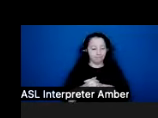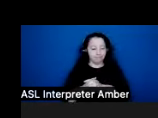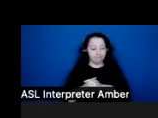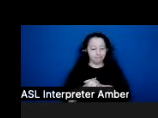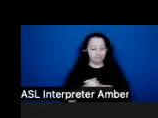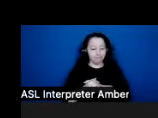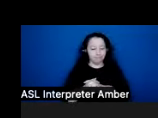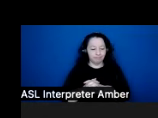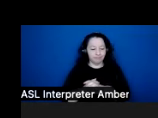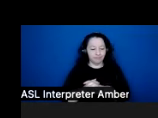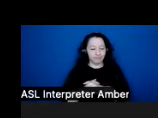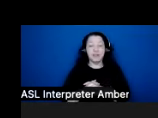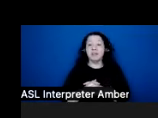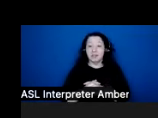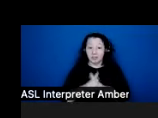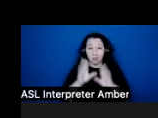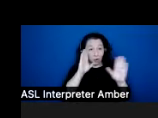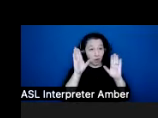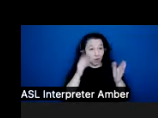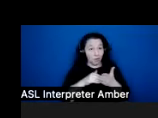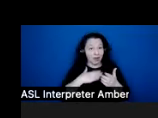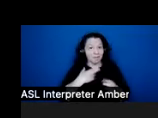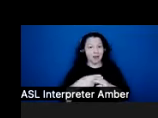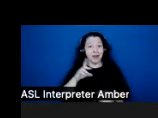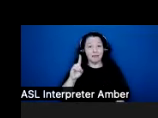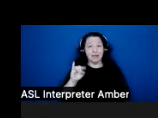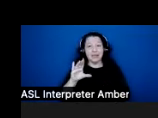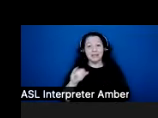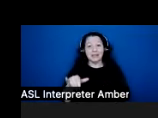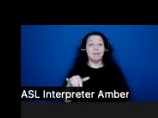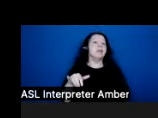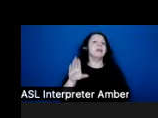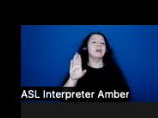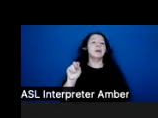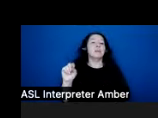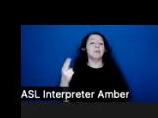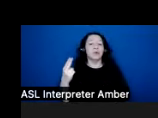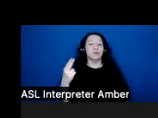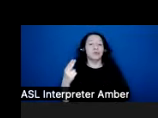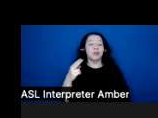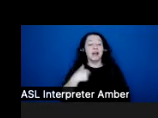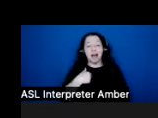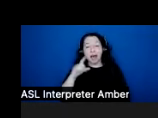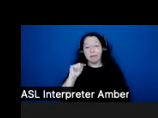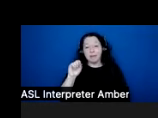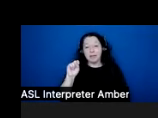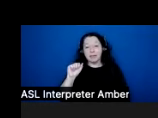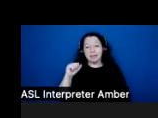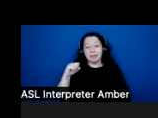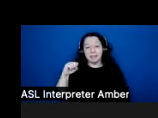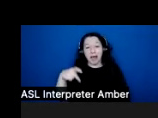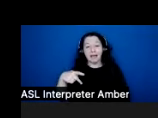So, hi again. My name is Debbie Bush, and I am the TSAS TA